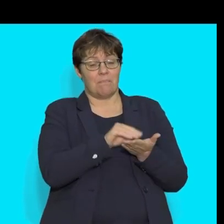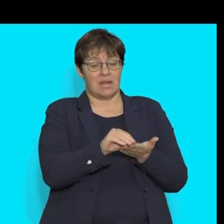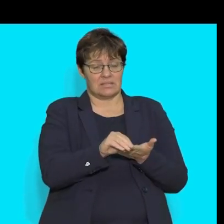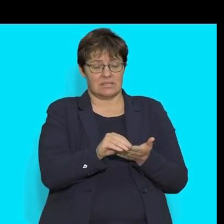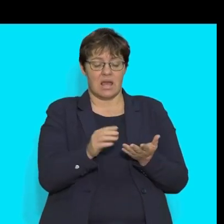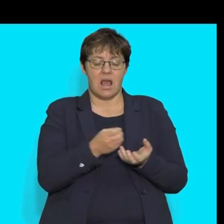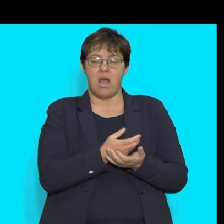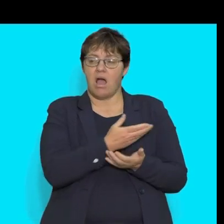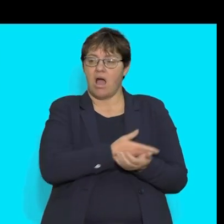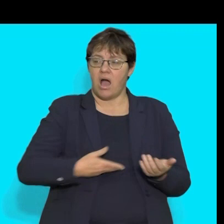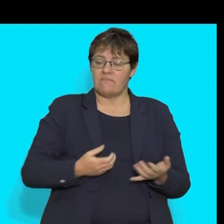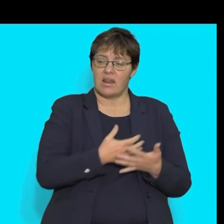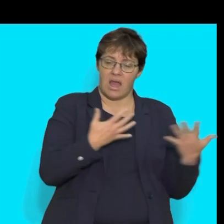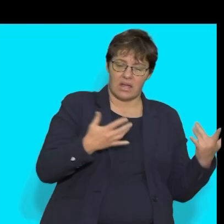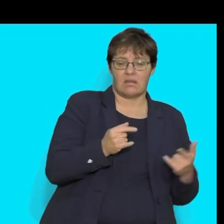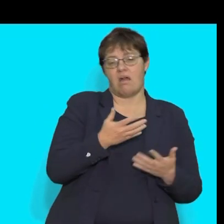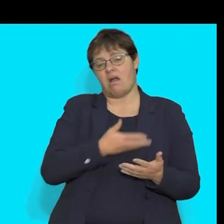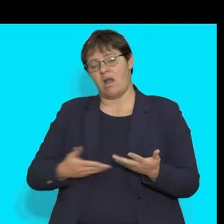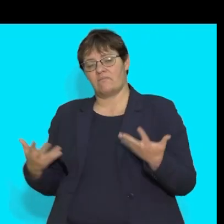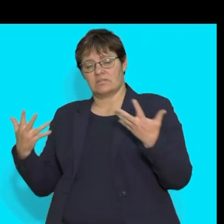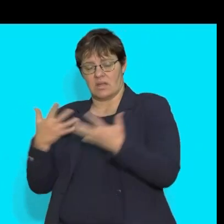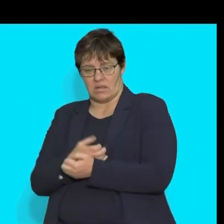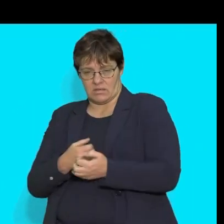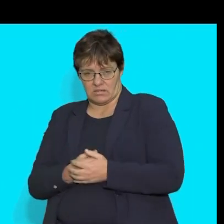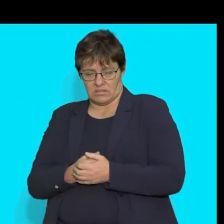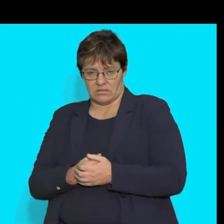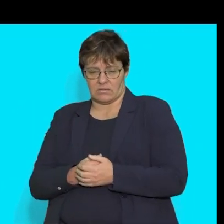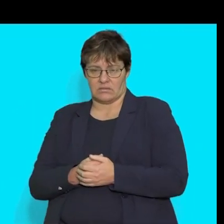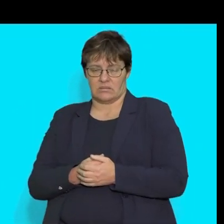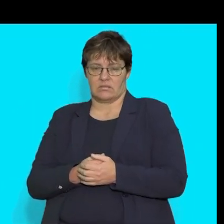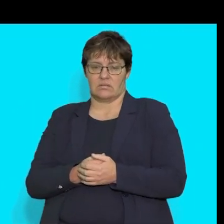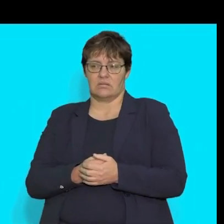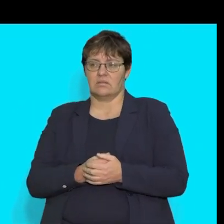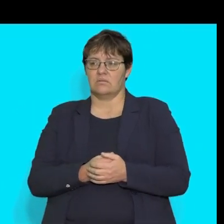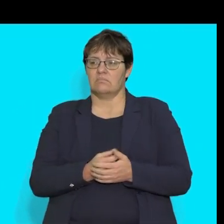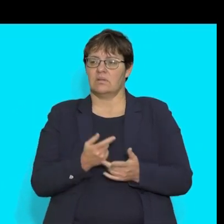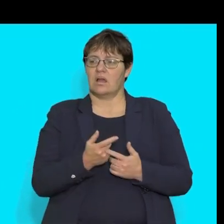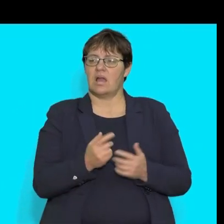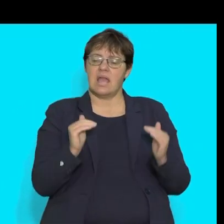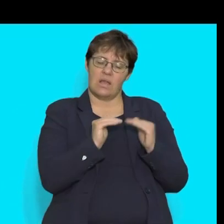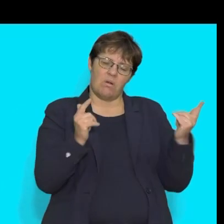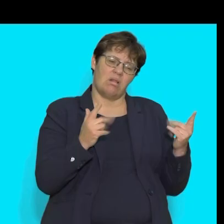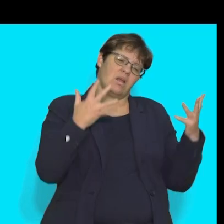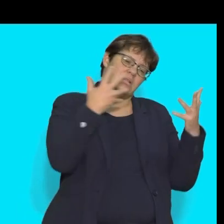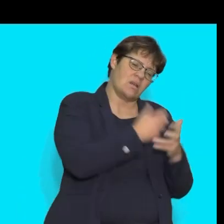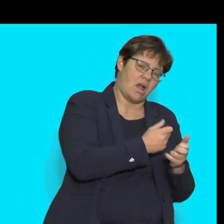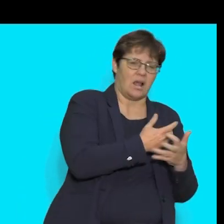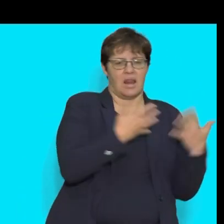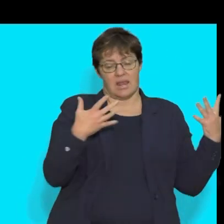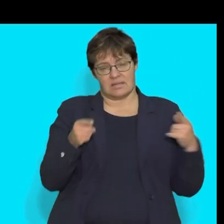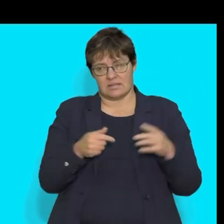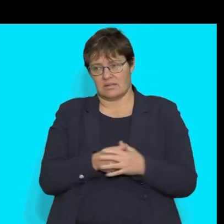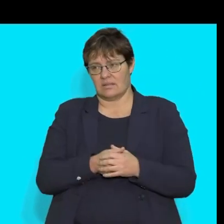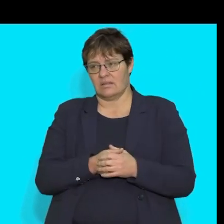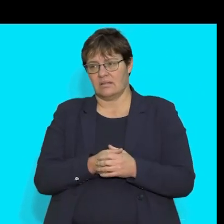were light in color and half were dark. So if we look at that, there's probably an equal distribution of your dark and